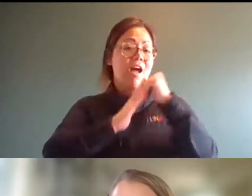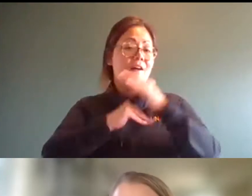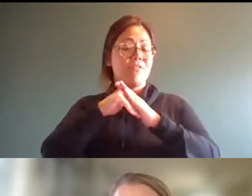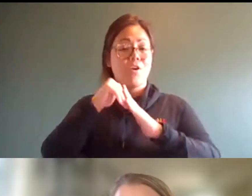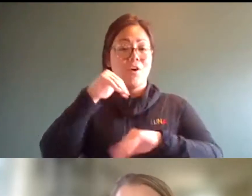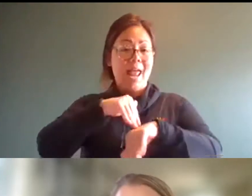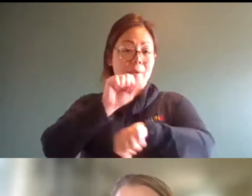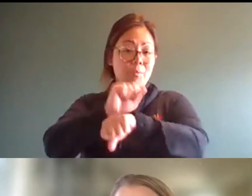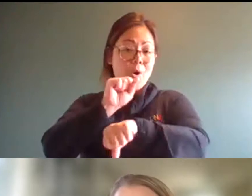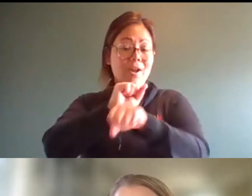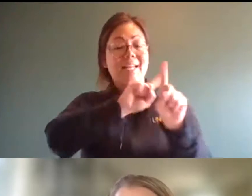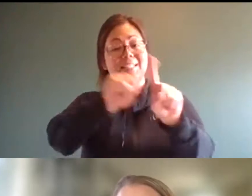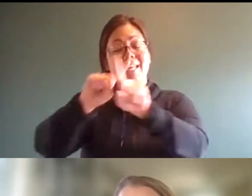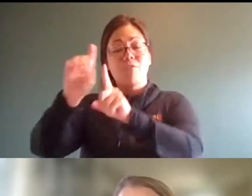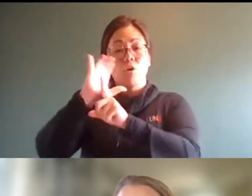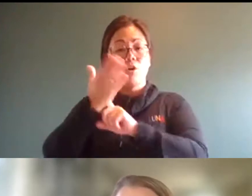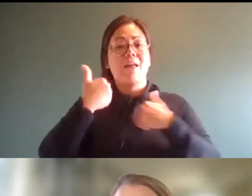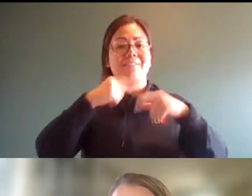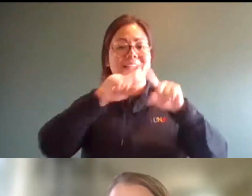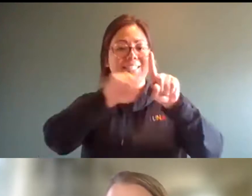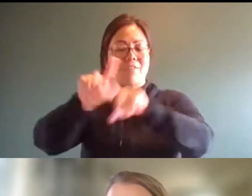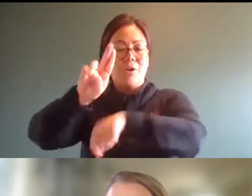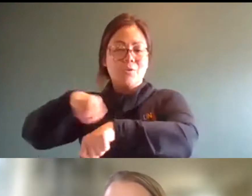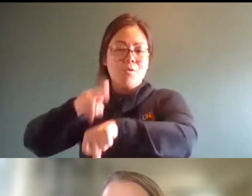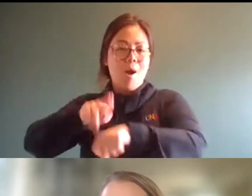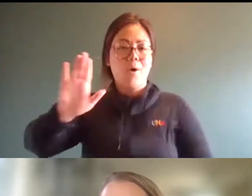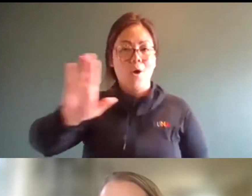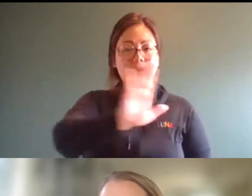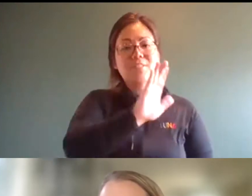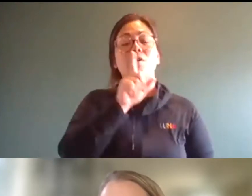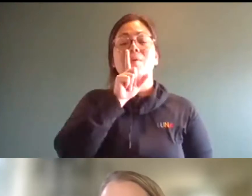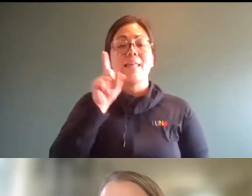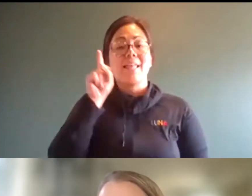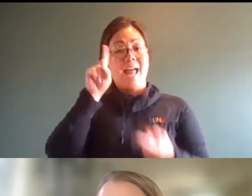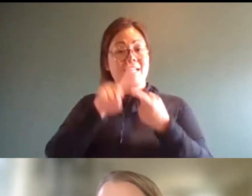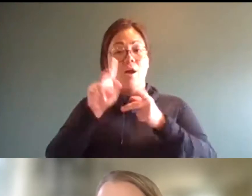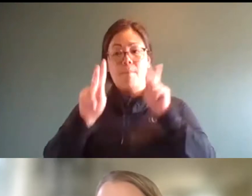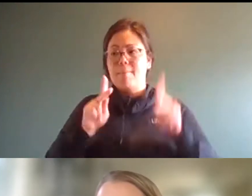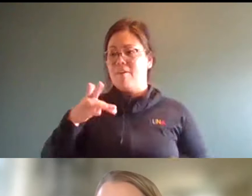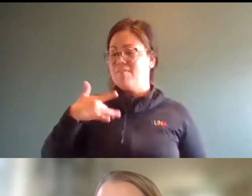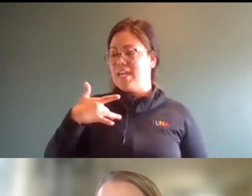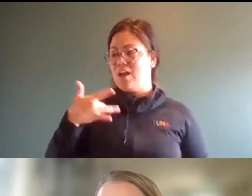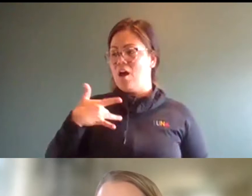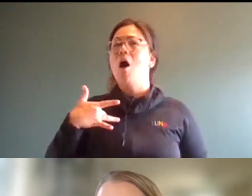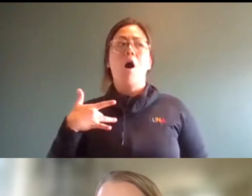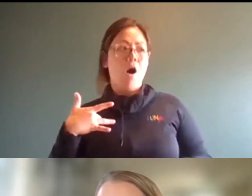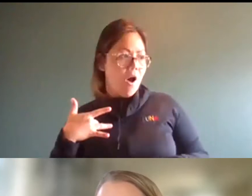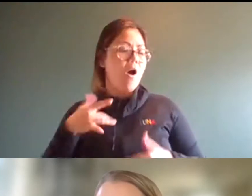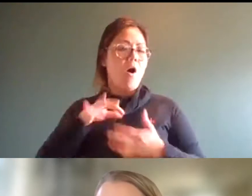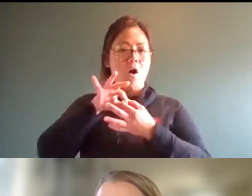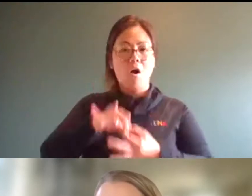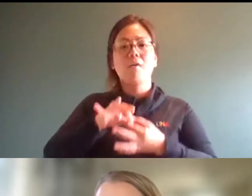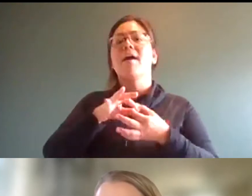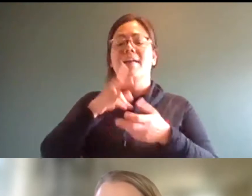Different cultures have different norms. So until people really get to kind of feel themselves in the area,